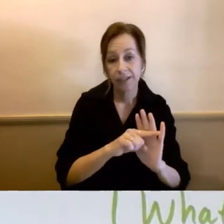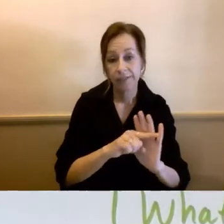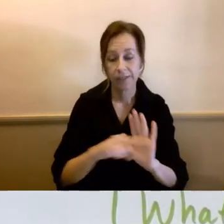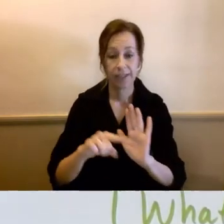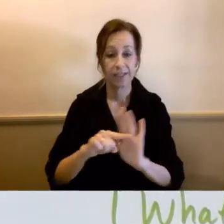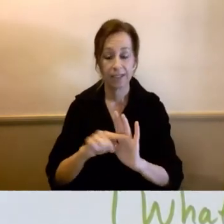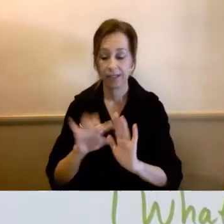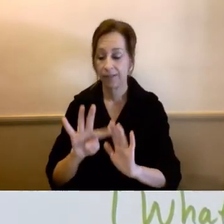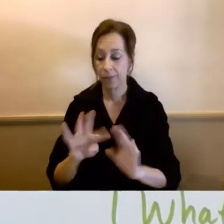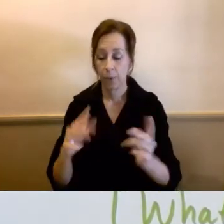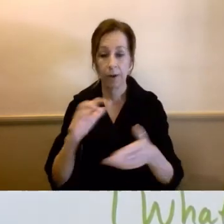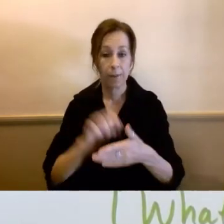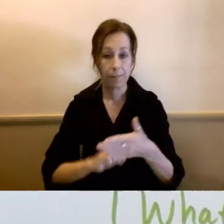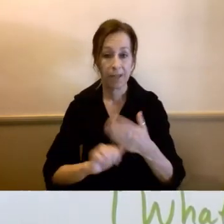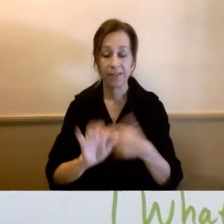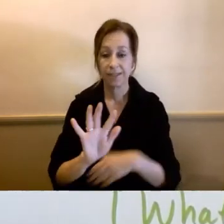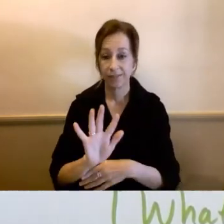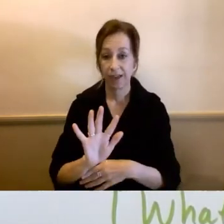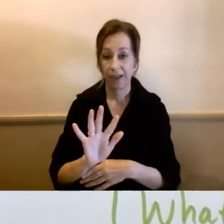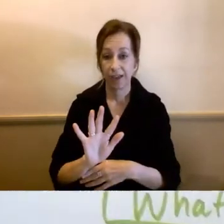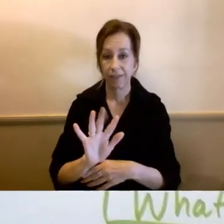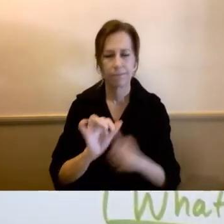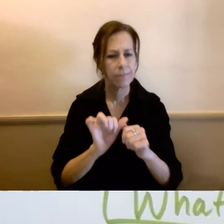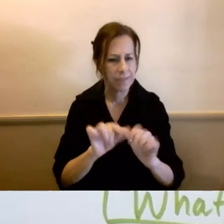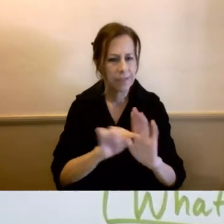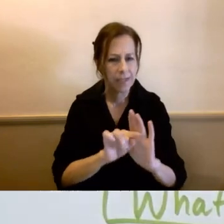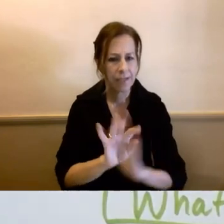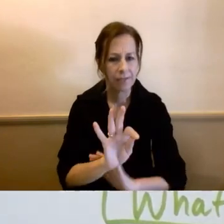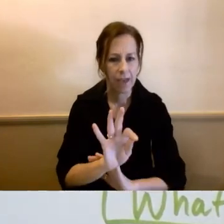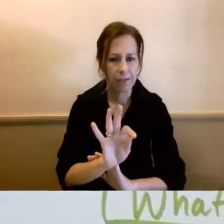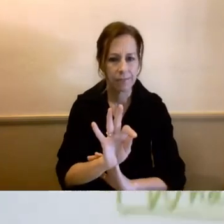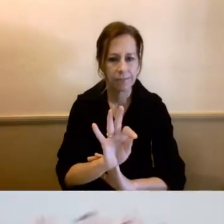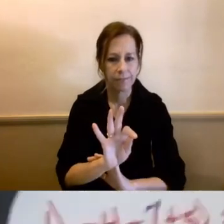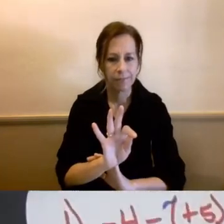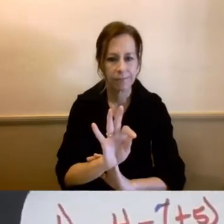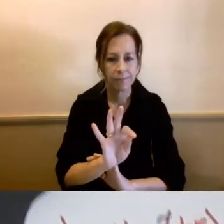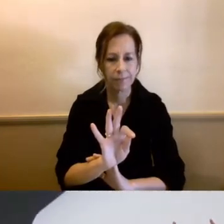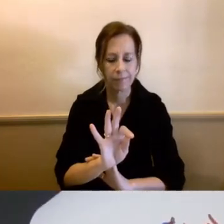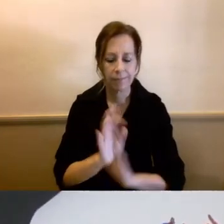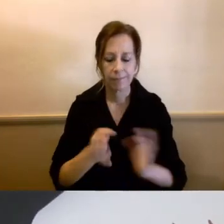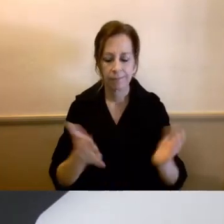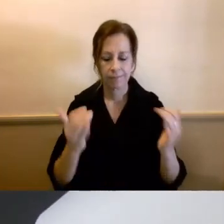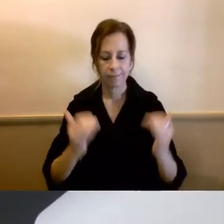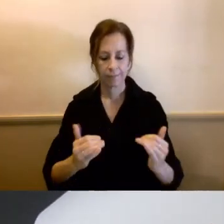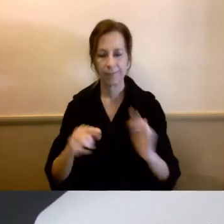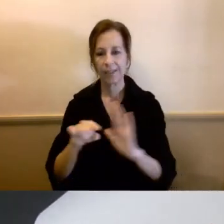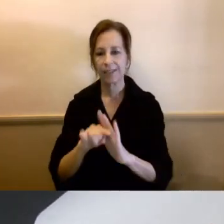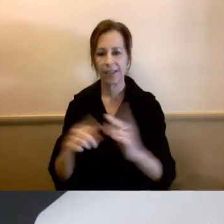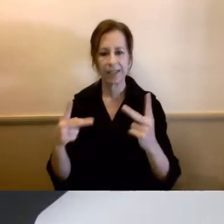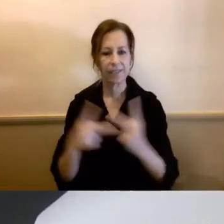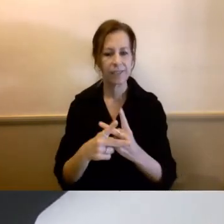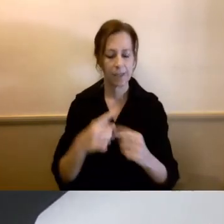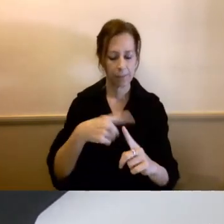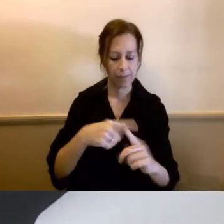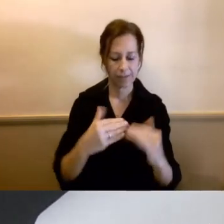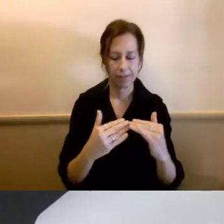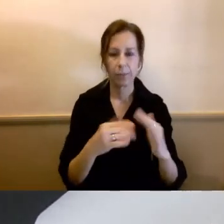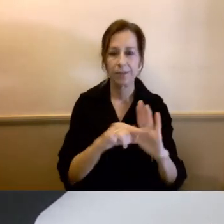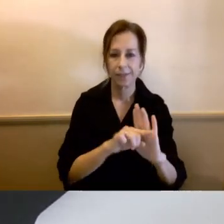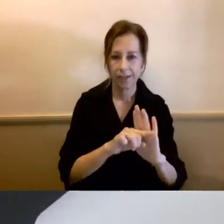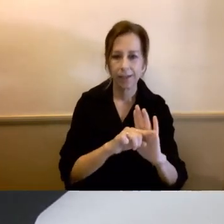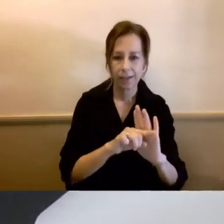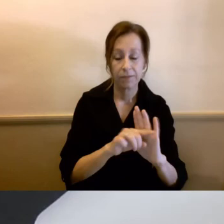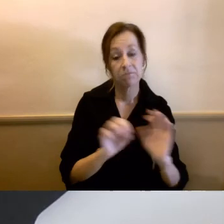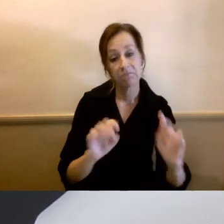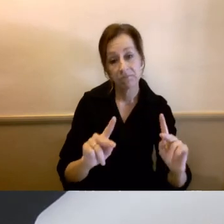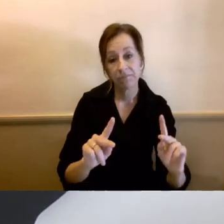negative. So negative 4 minus 5, still negative 9. Over here, a negative times a positive is a